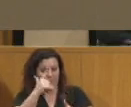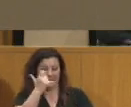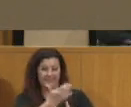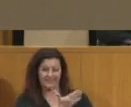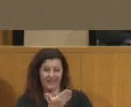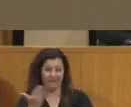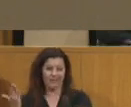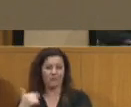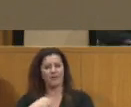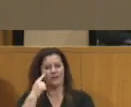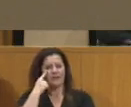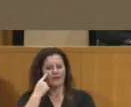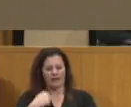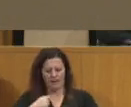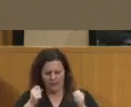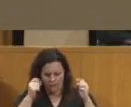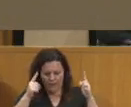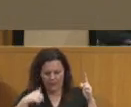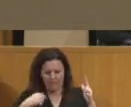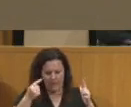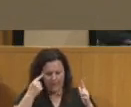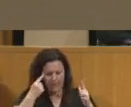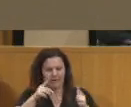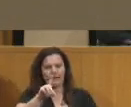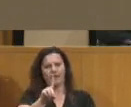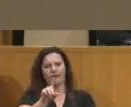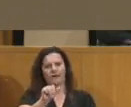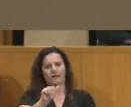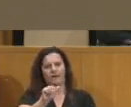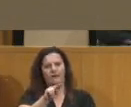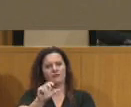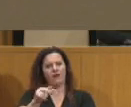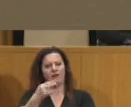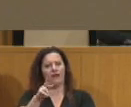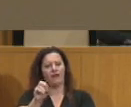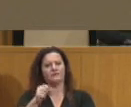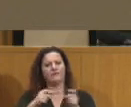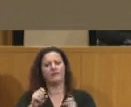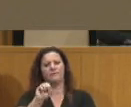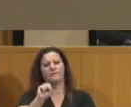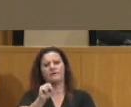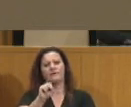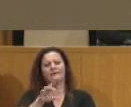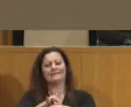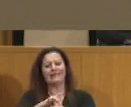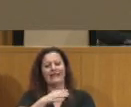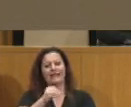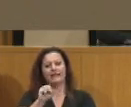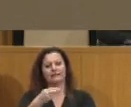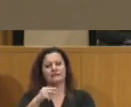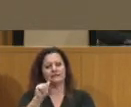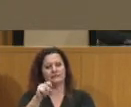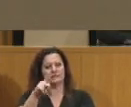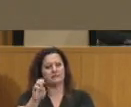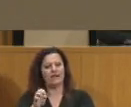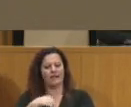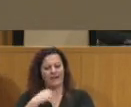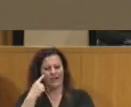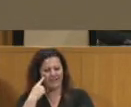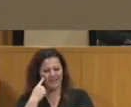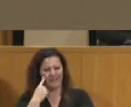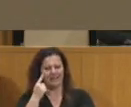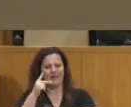we have an amazing next 2 years ahead of us, and I can't wait to work with some of our colleagues. We've got some huge items on the docket to work on. We've got